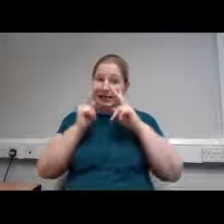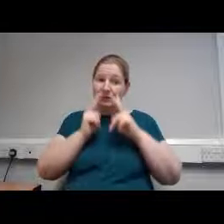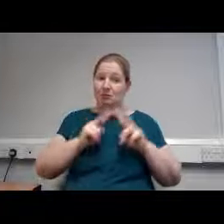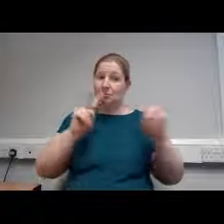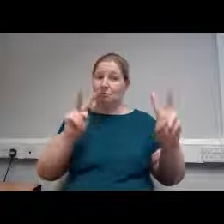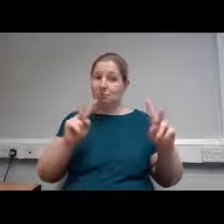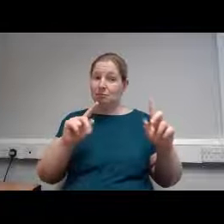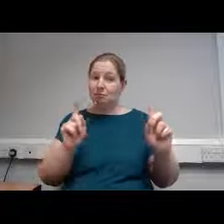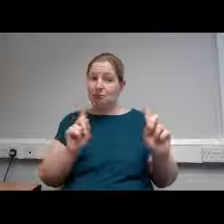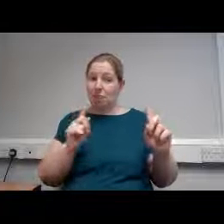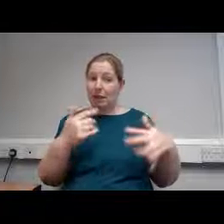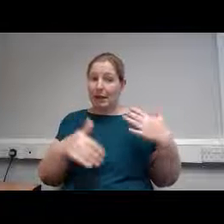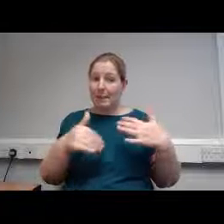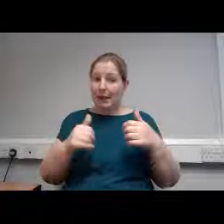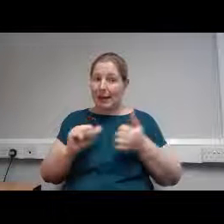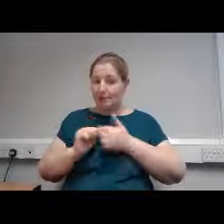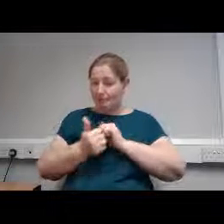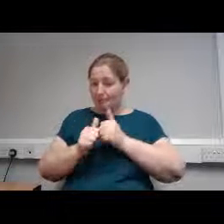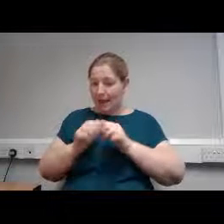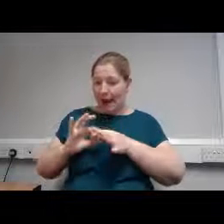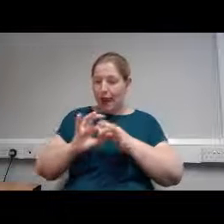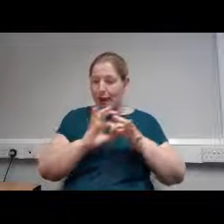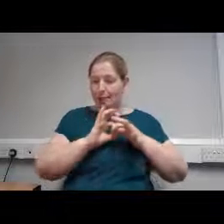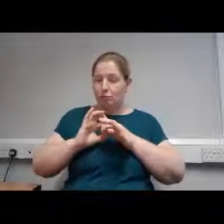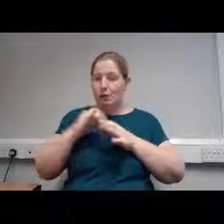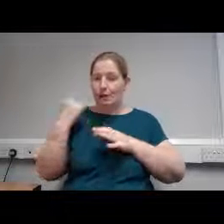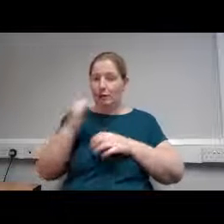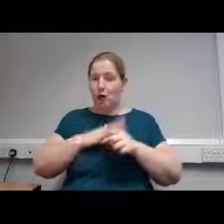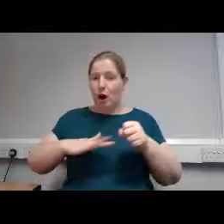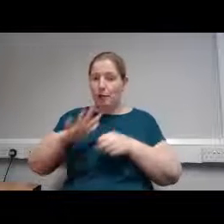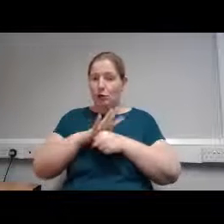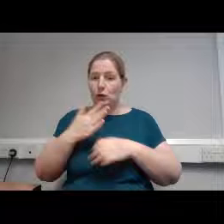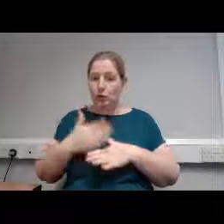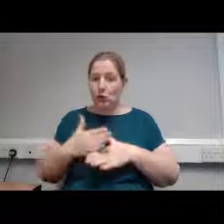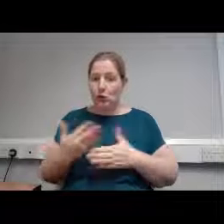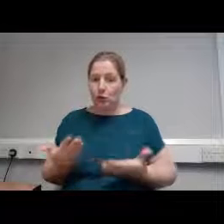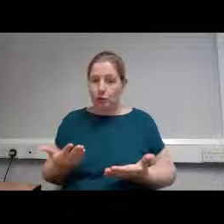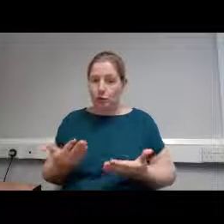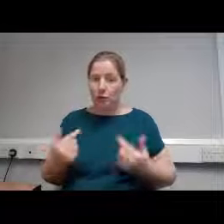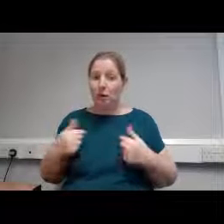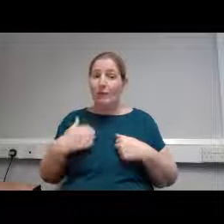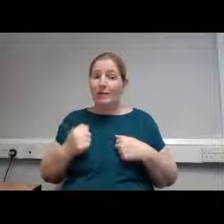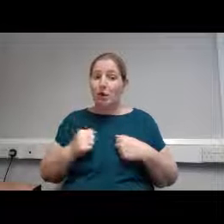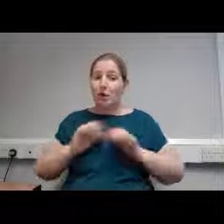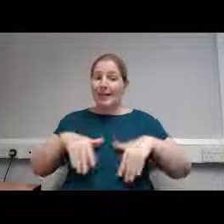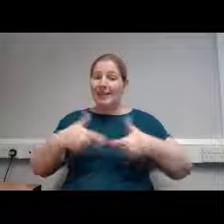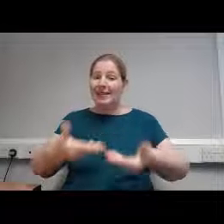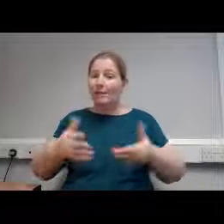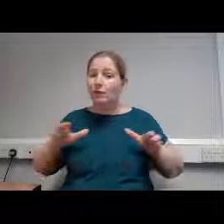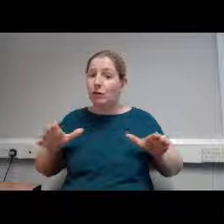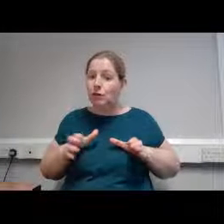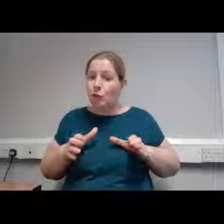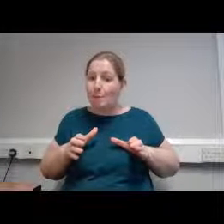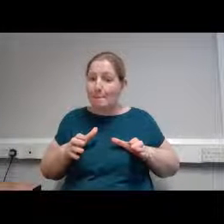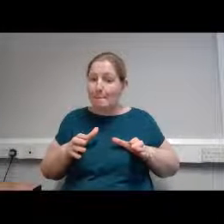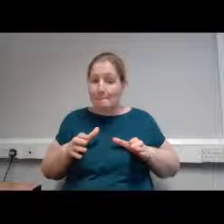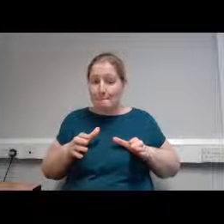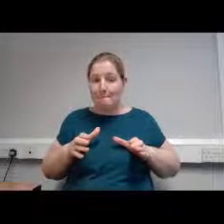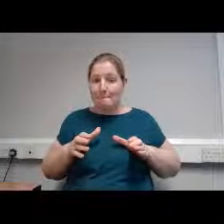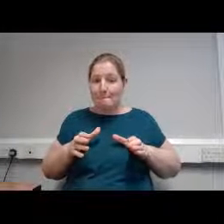our pain management collaborative for Derbyshire works. So we have a delivery group for this opioid